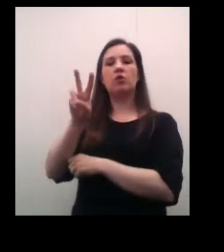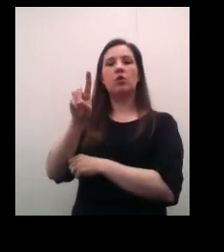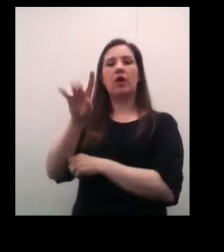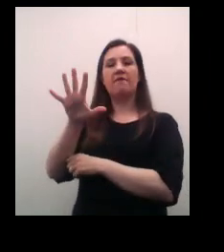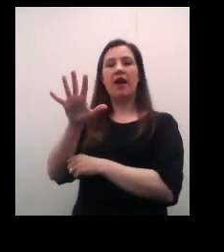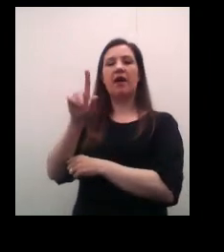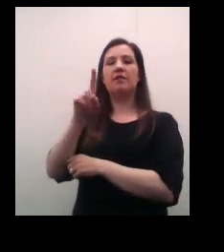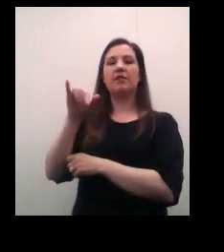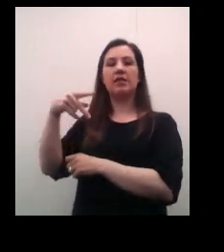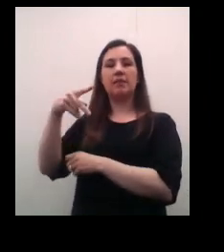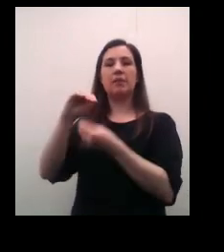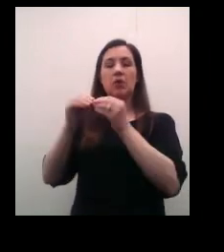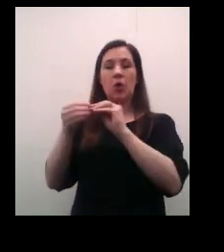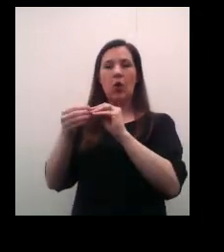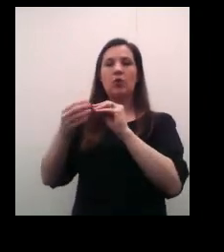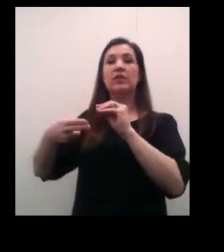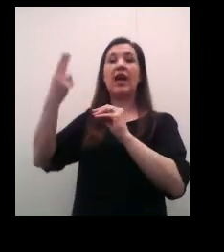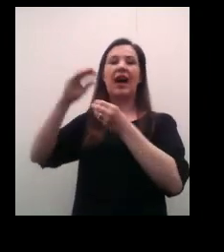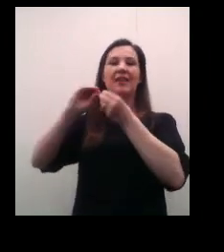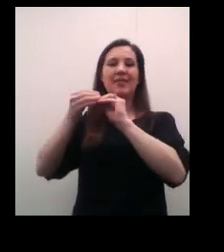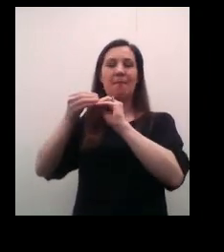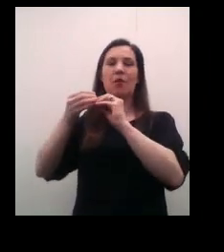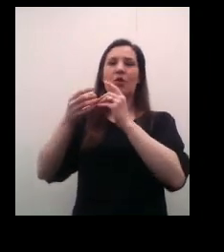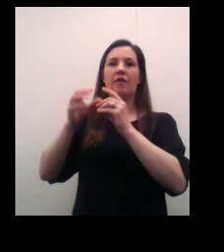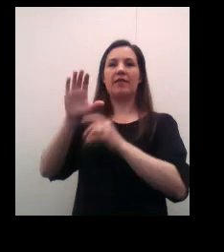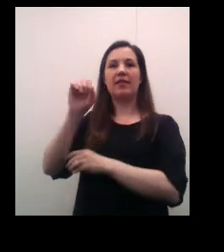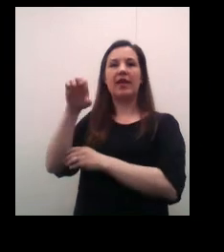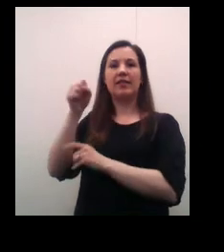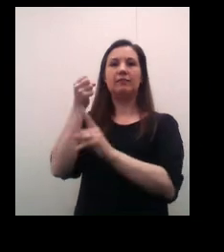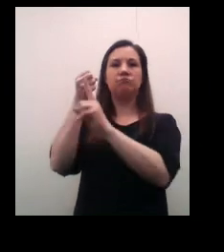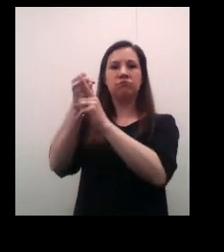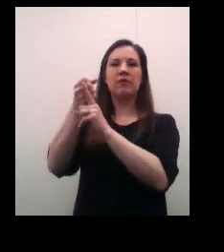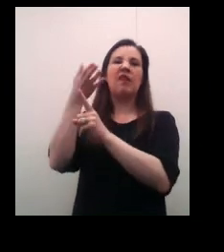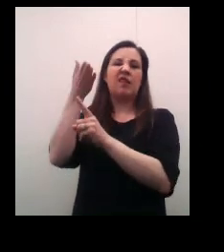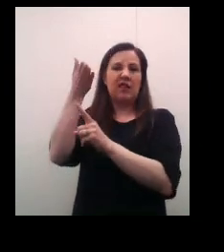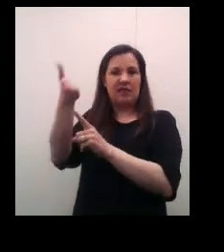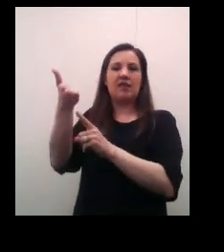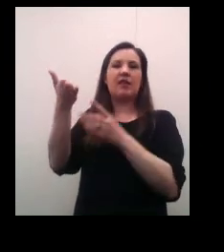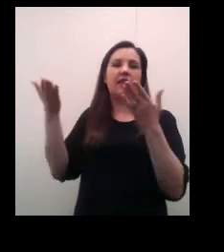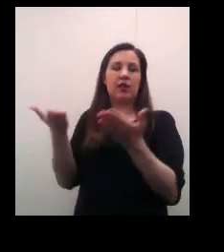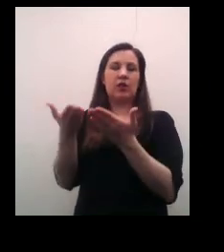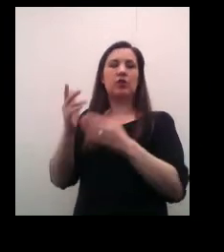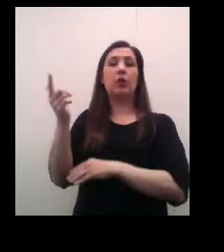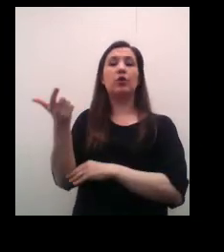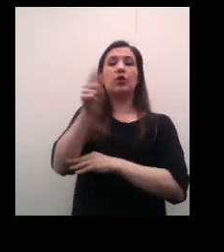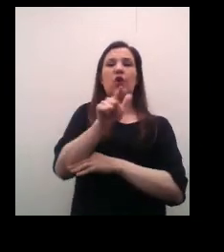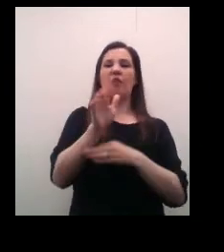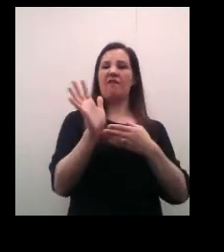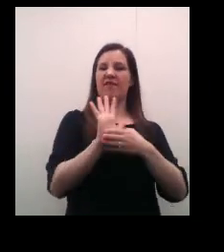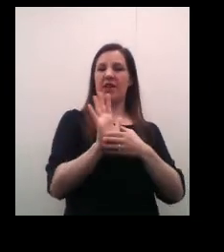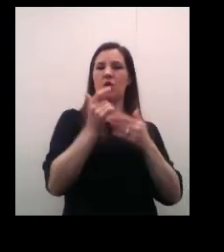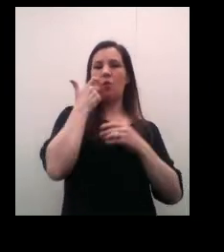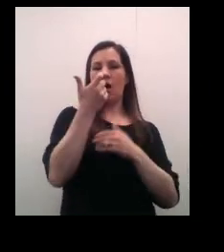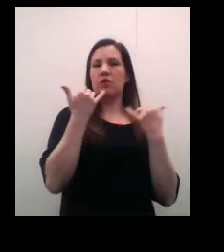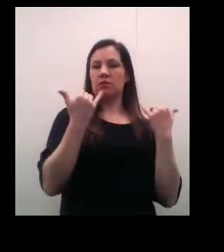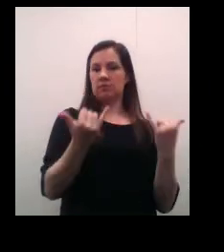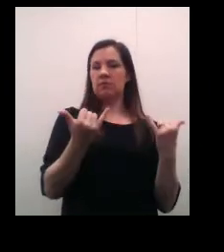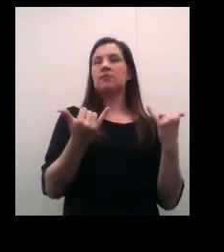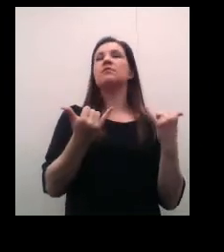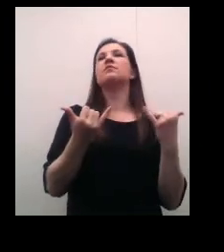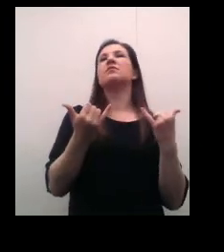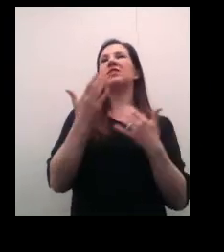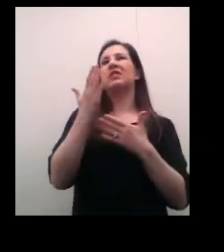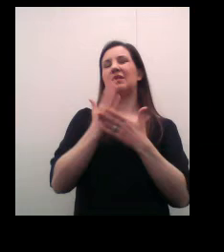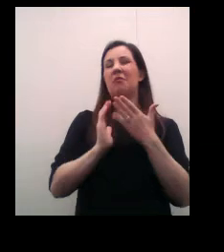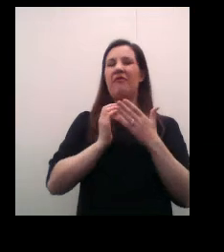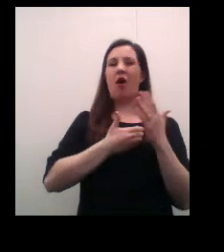zip code, which has the highest number of cases in the county. So with that, I'd like to turn it over to a video that you can watch from some of our